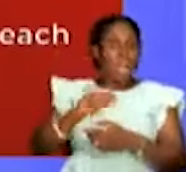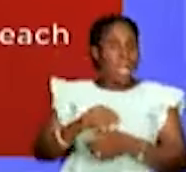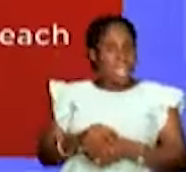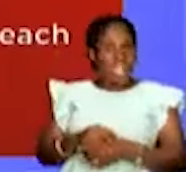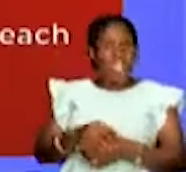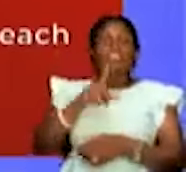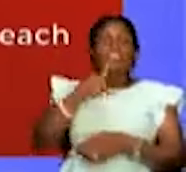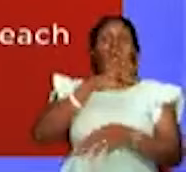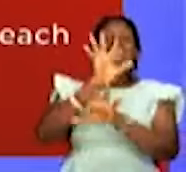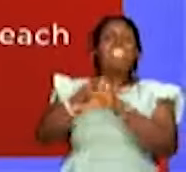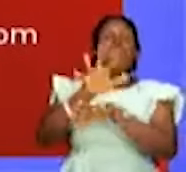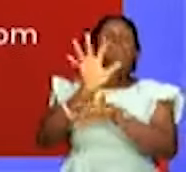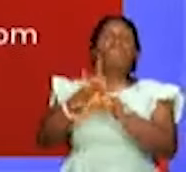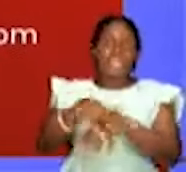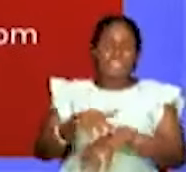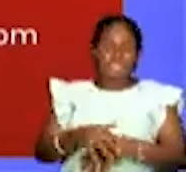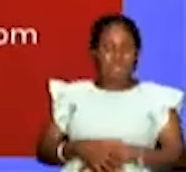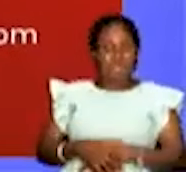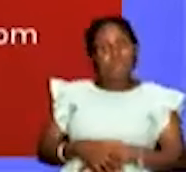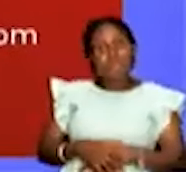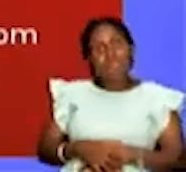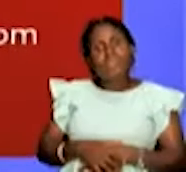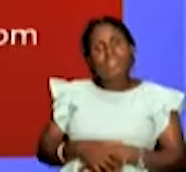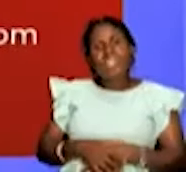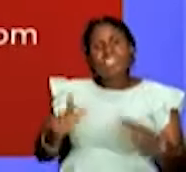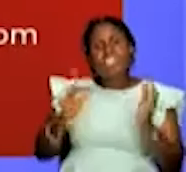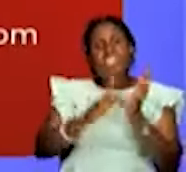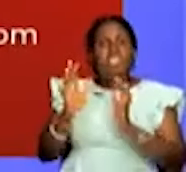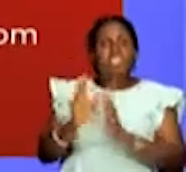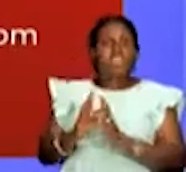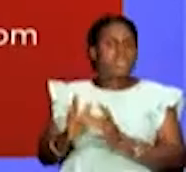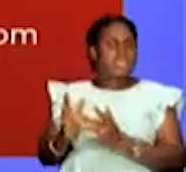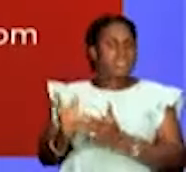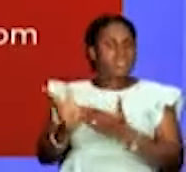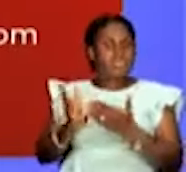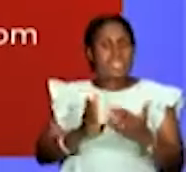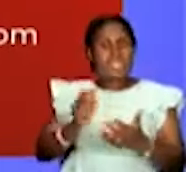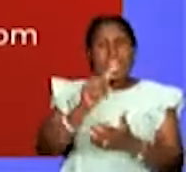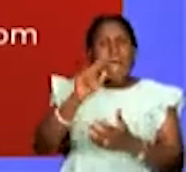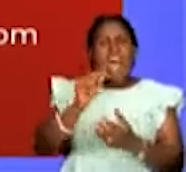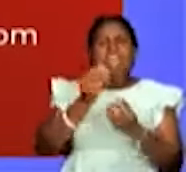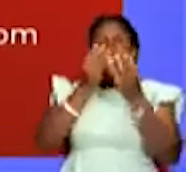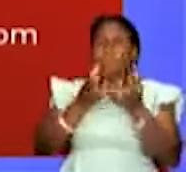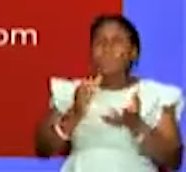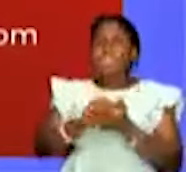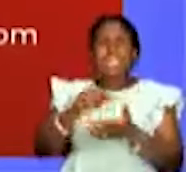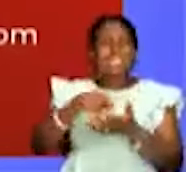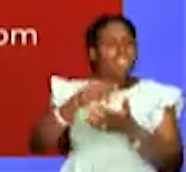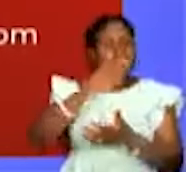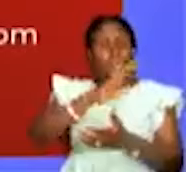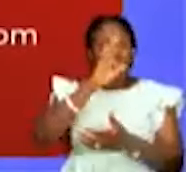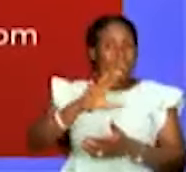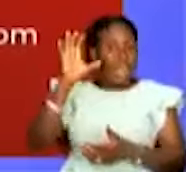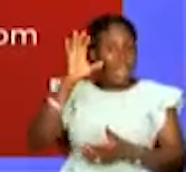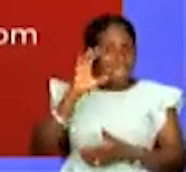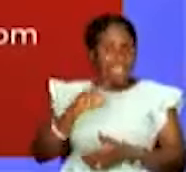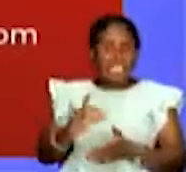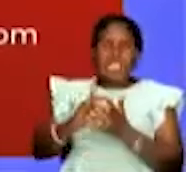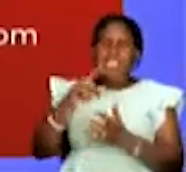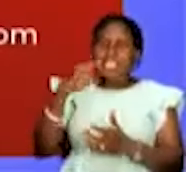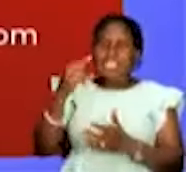Verse 16. Now, Jesus brings an information that this woman had never heard. He said, ought not this